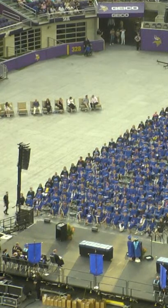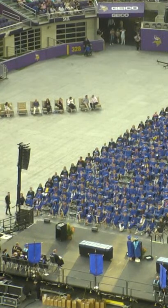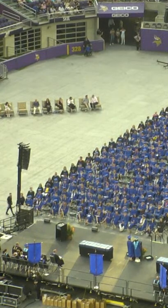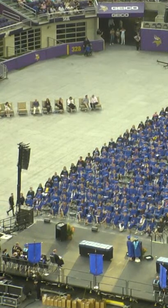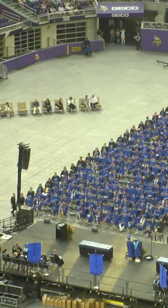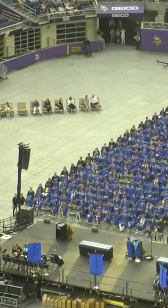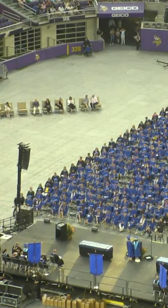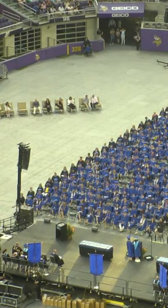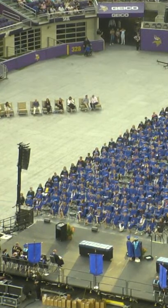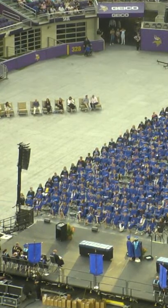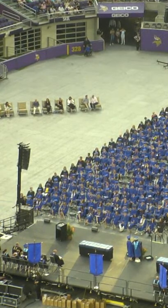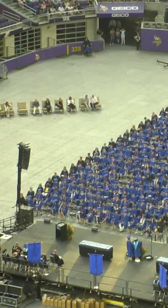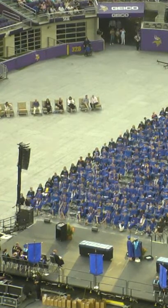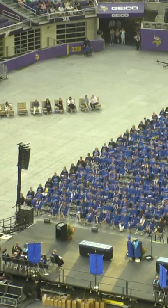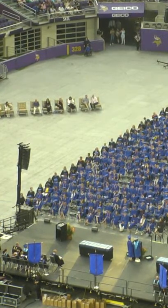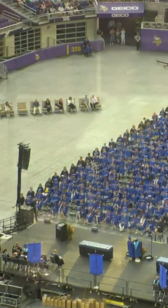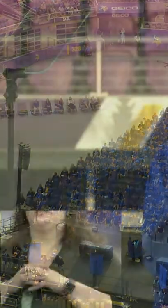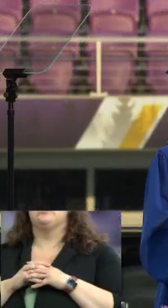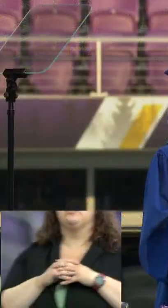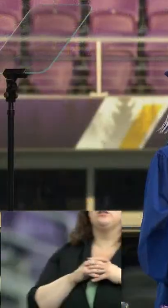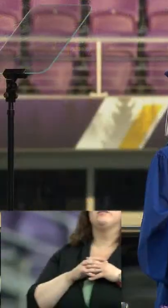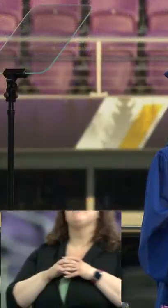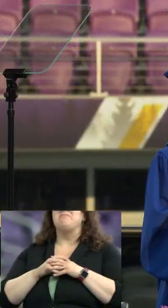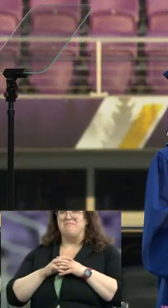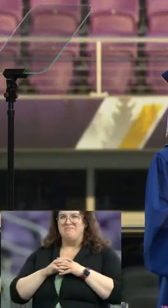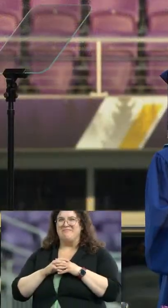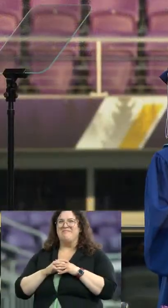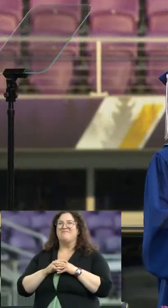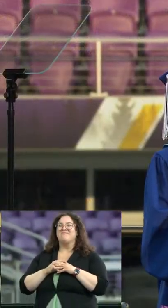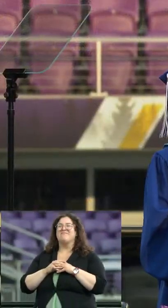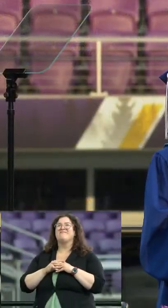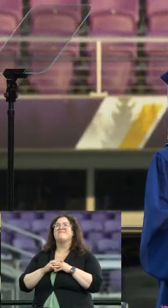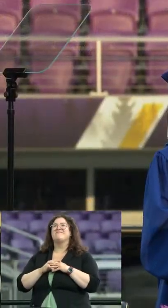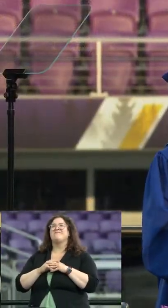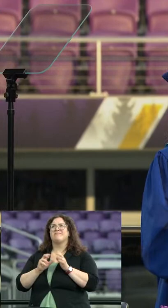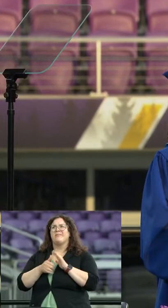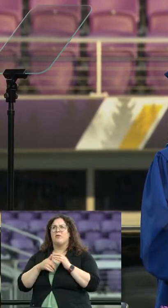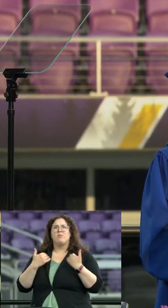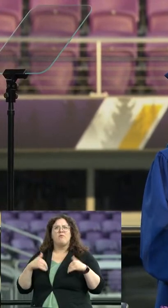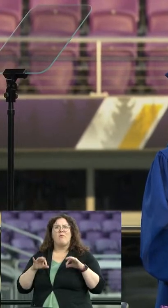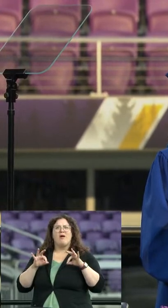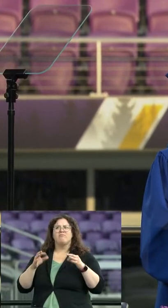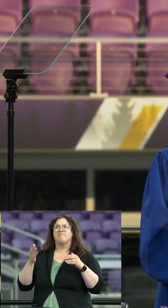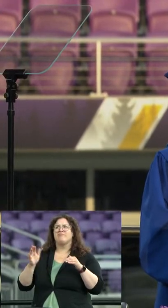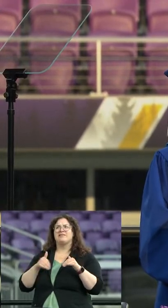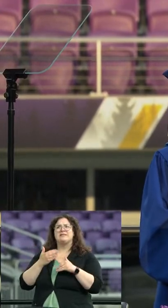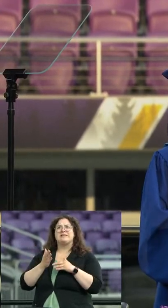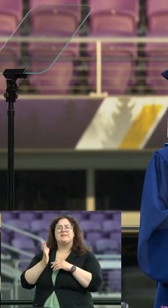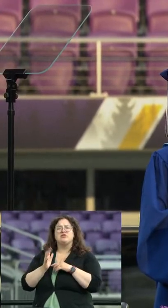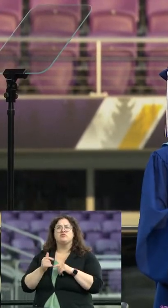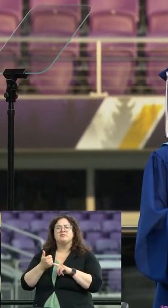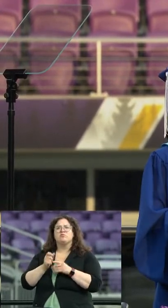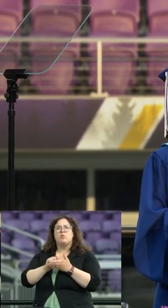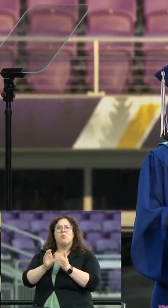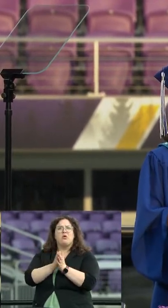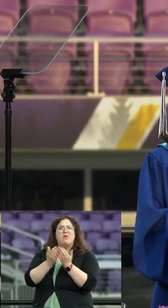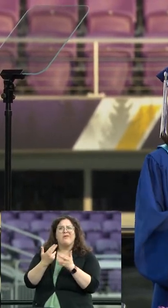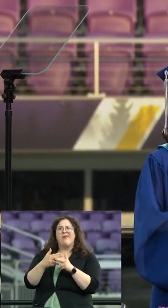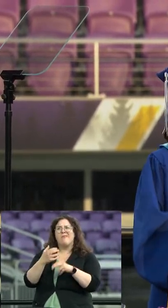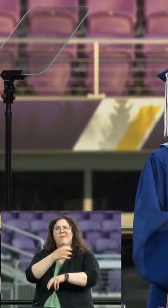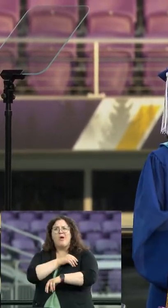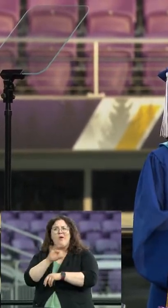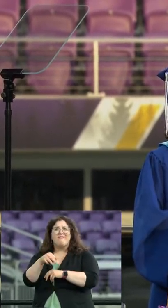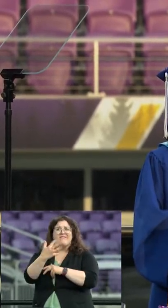played Yoda in a few independent films, and he's the fearless leader of Minnetonka High School. Oh, I've got